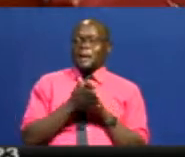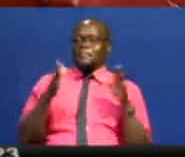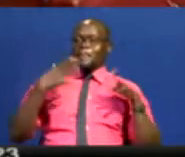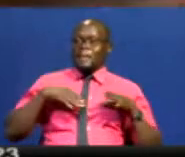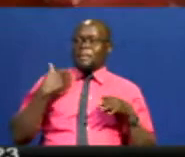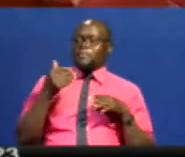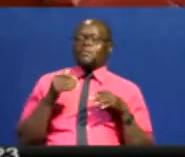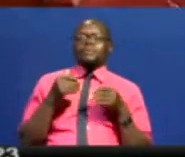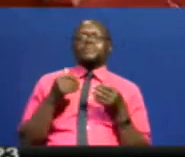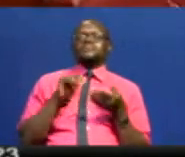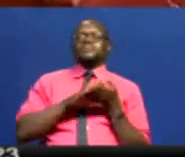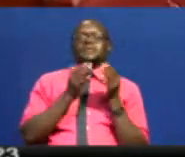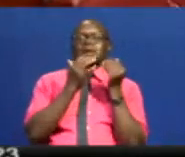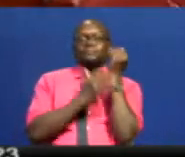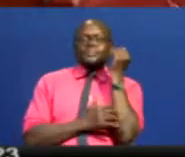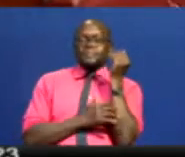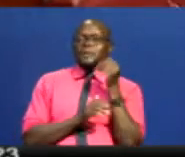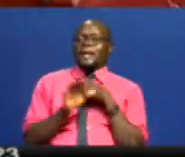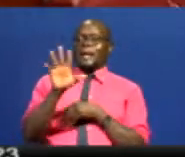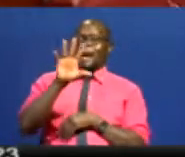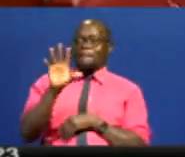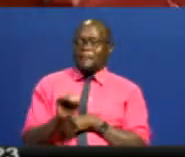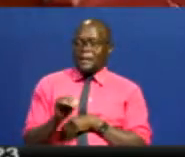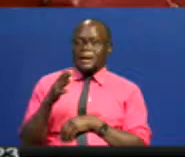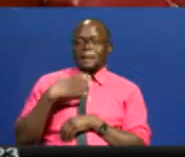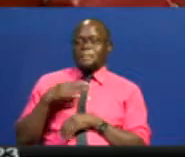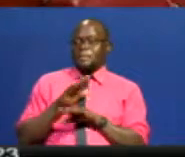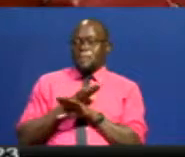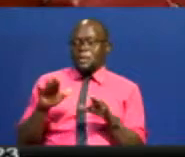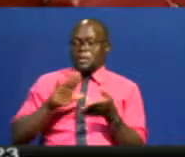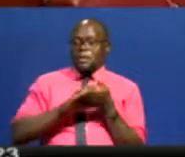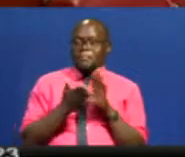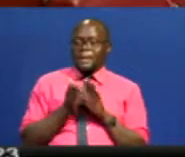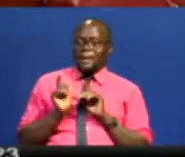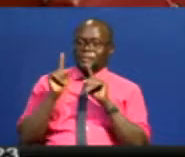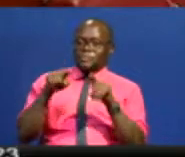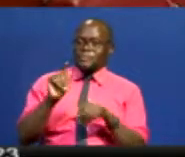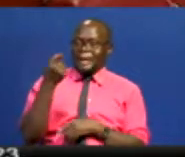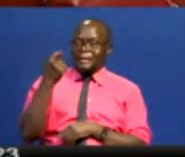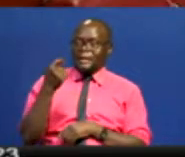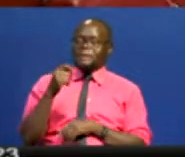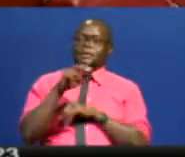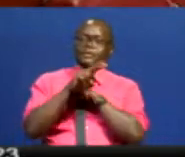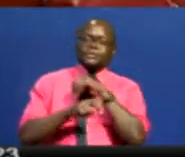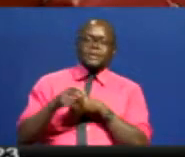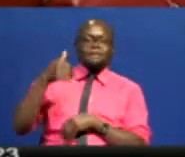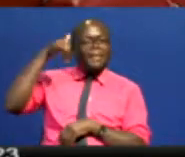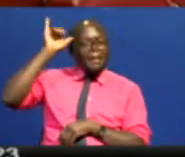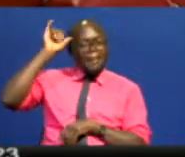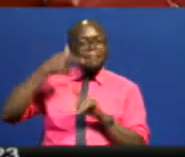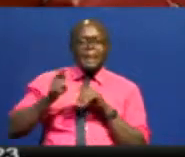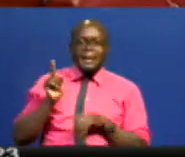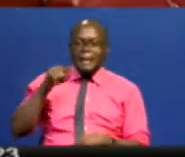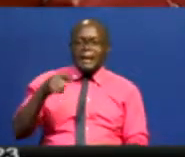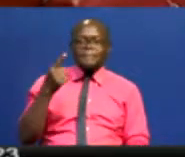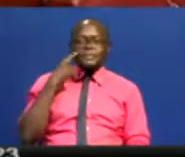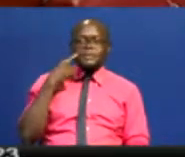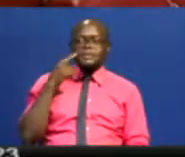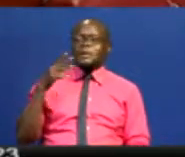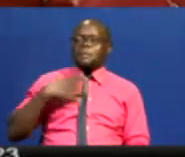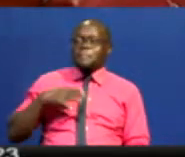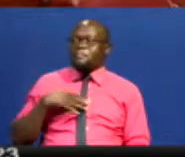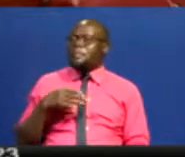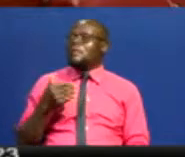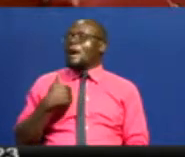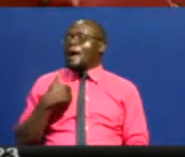be malnutritioned in Africa, and people might not be coming to Kenya to see the animals. They'll be coming to see the malnutritioned